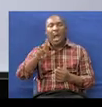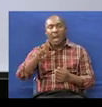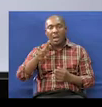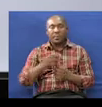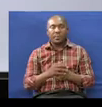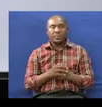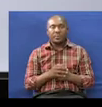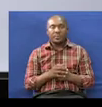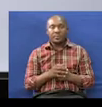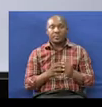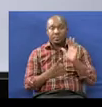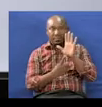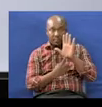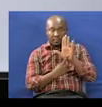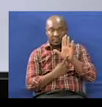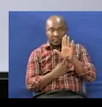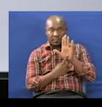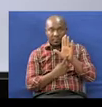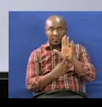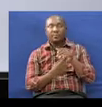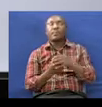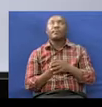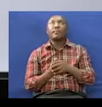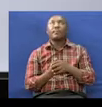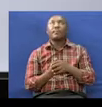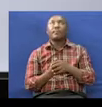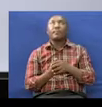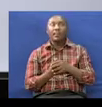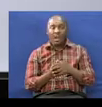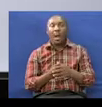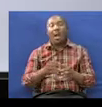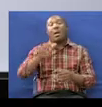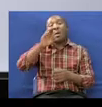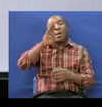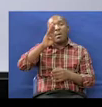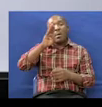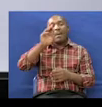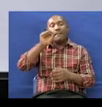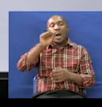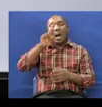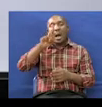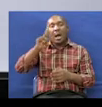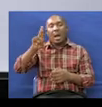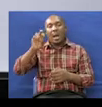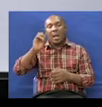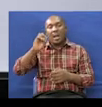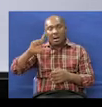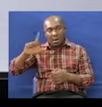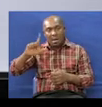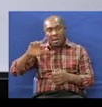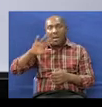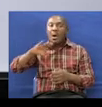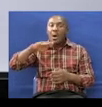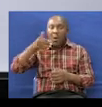collar. And the sixth part is known as barrel or chimney. It